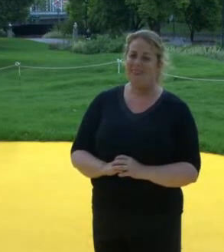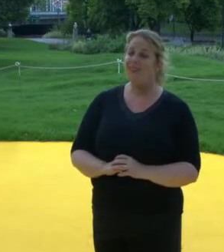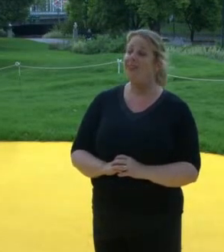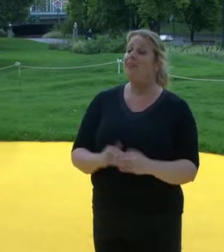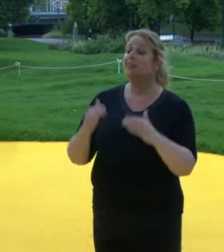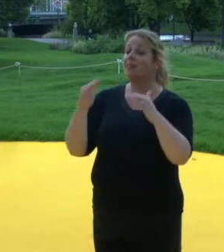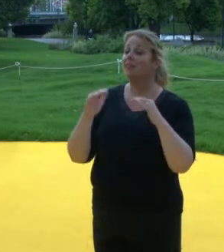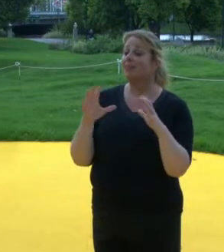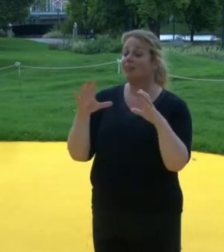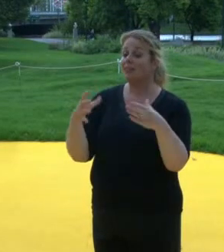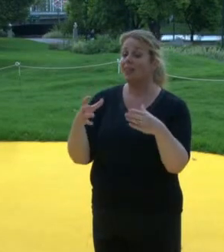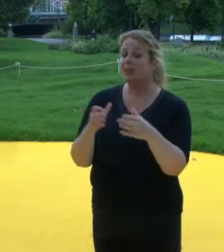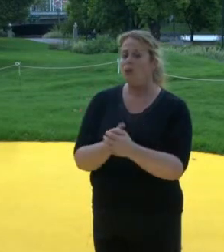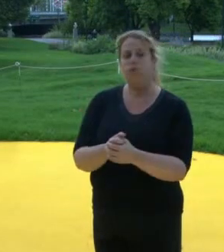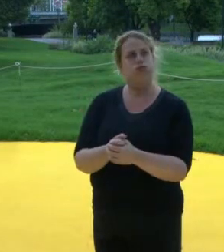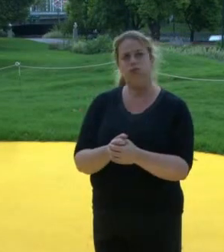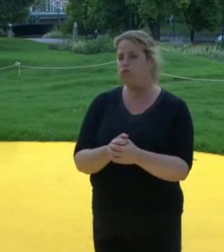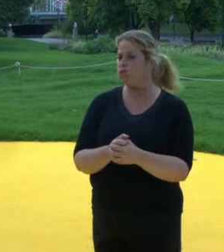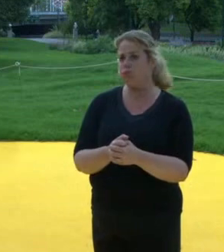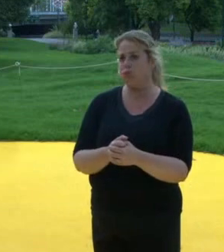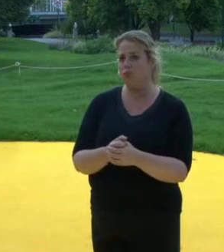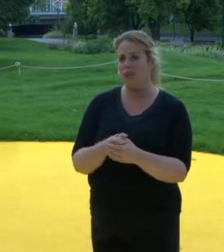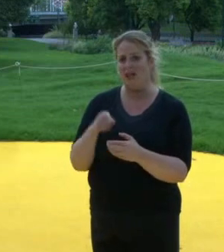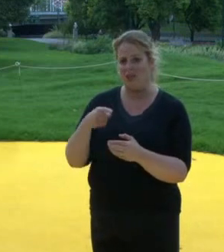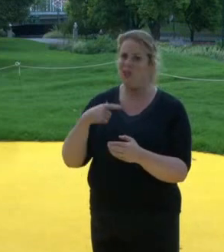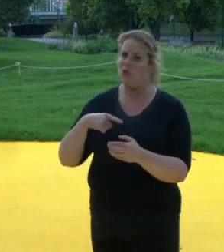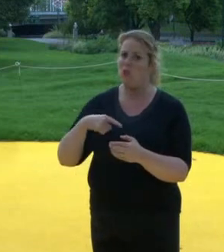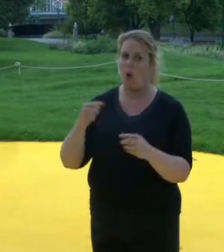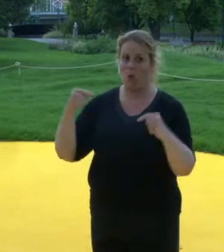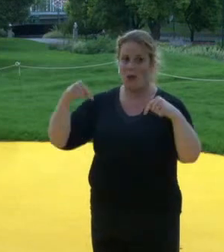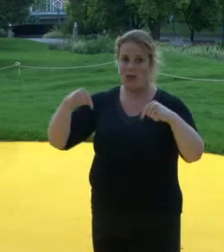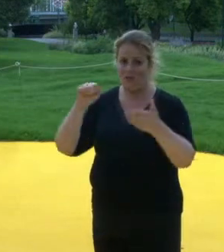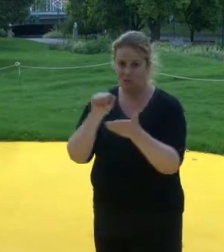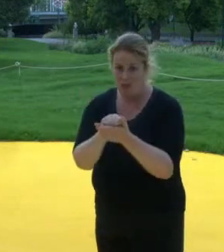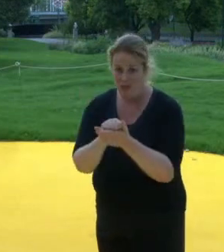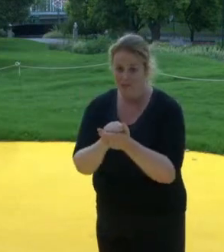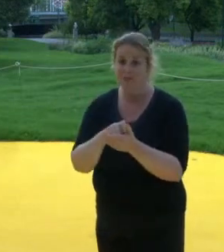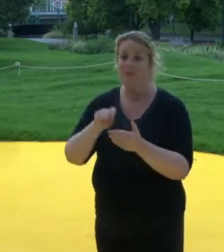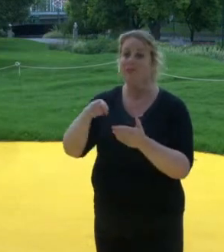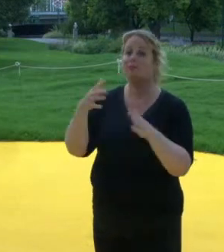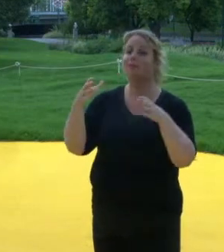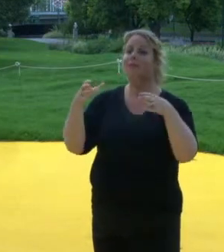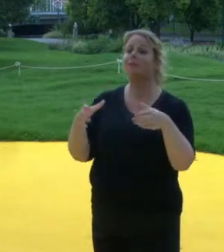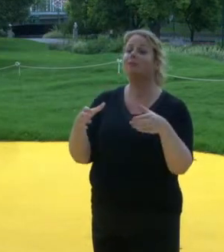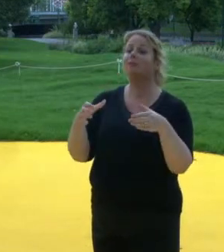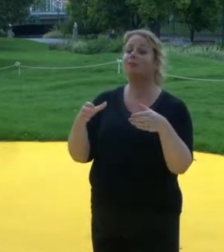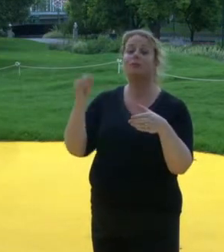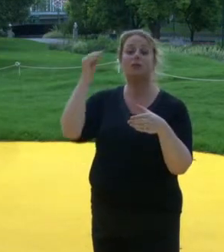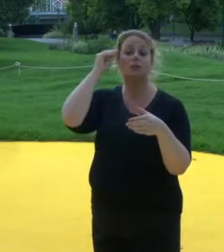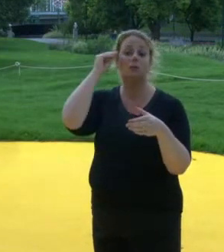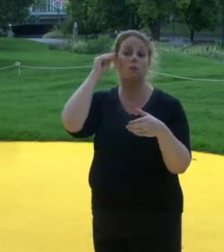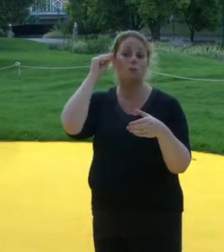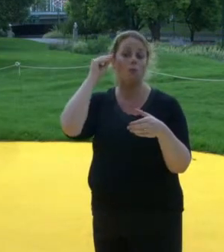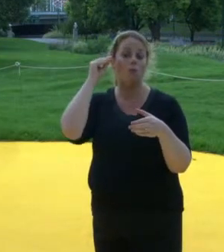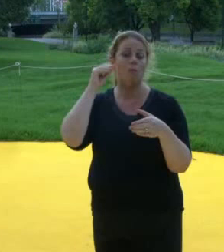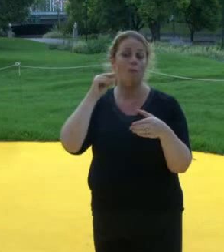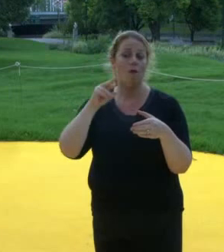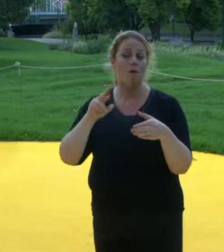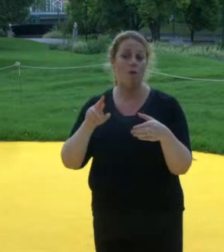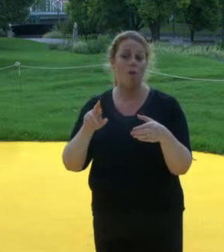Our next category, oh God, this is why we do it, isn't it? Our next category is the prize